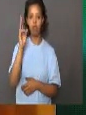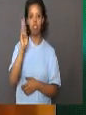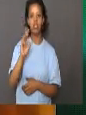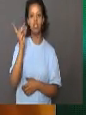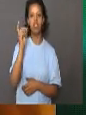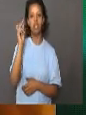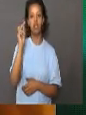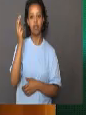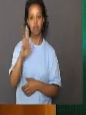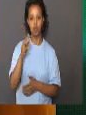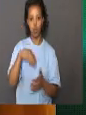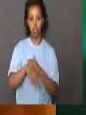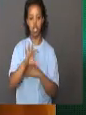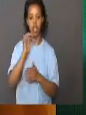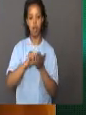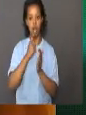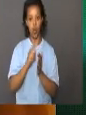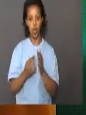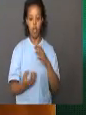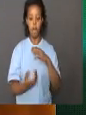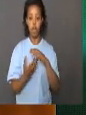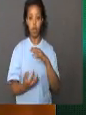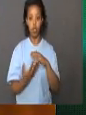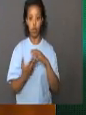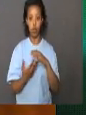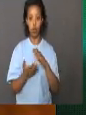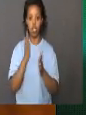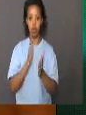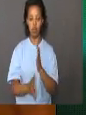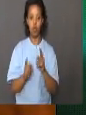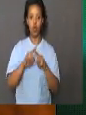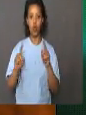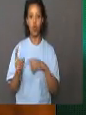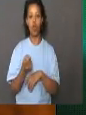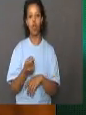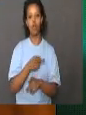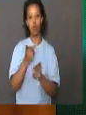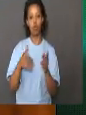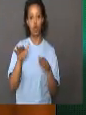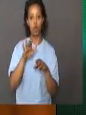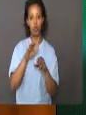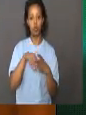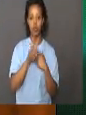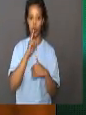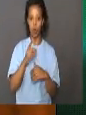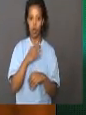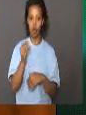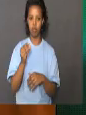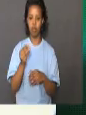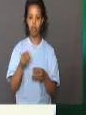The fermentation occurs in a special fermenter filled with wood shavings.